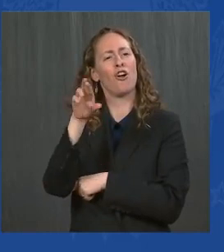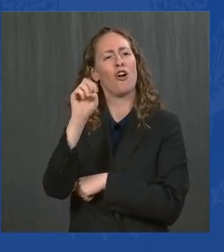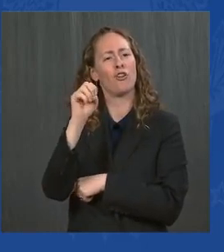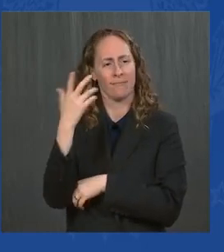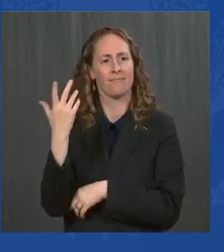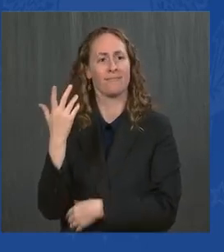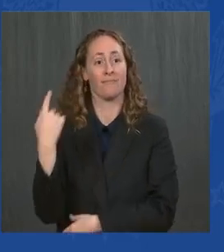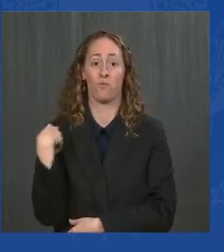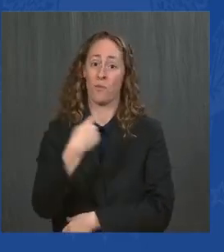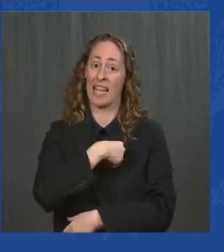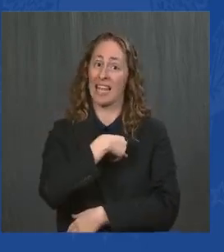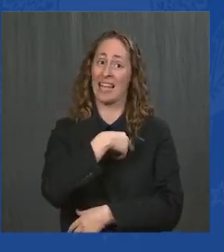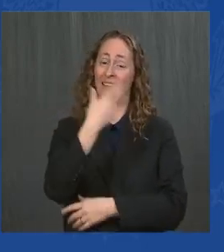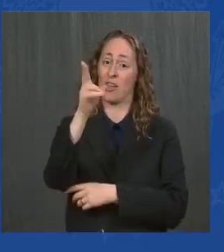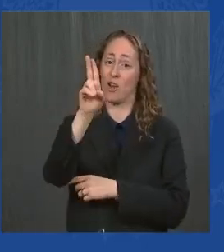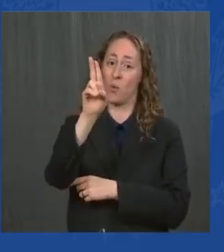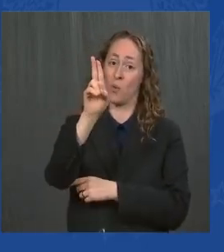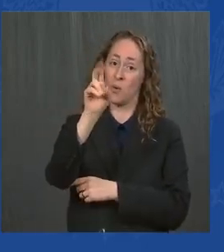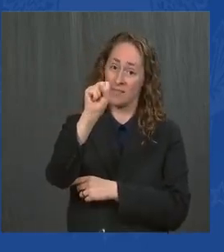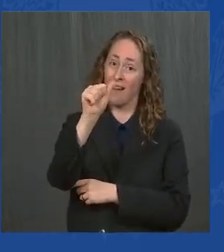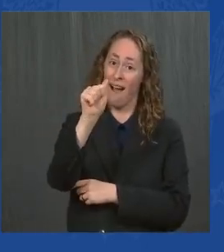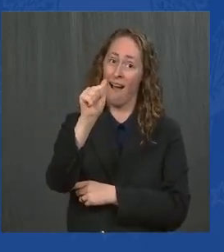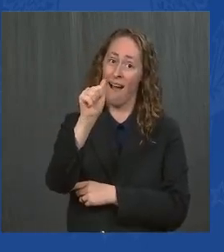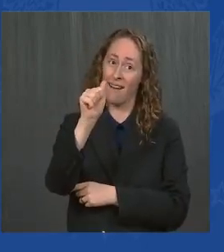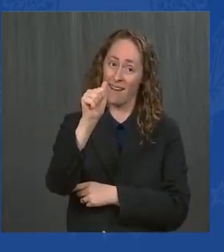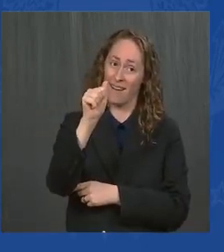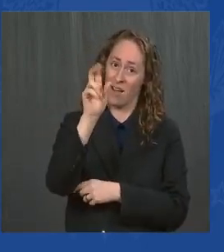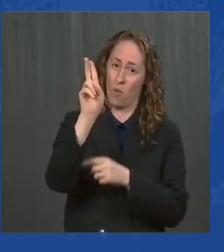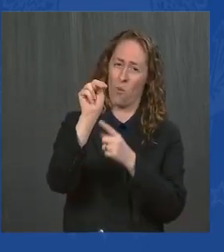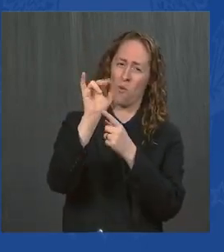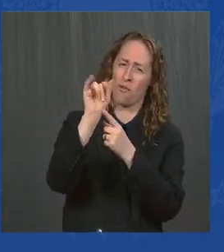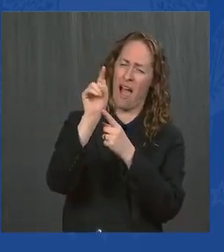America. And the rest of the world is looking to us